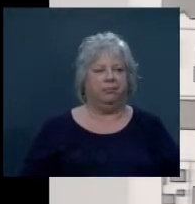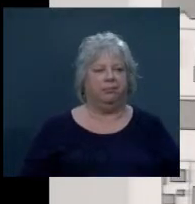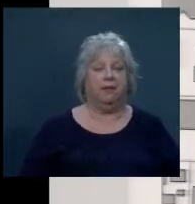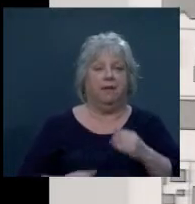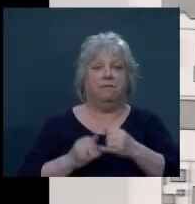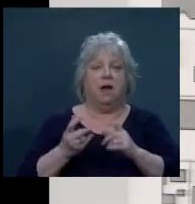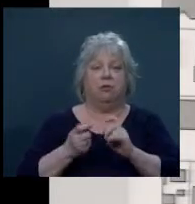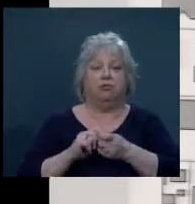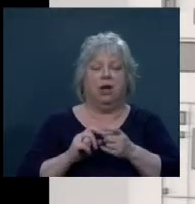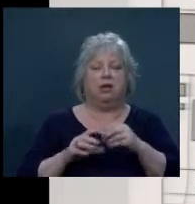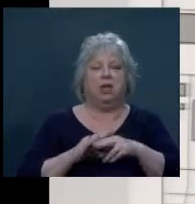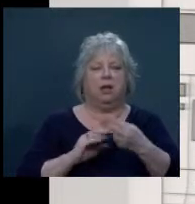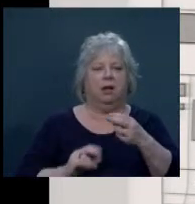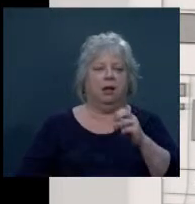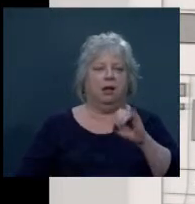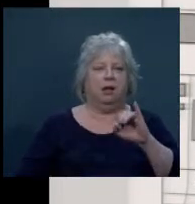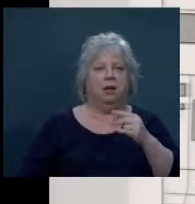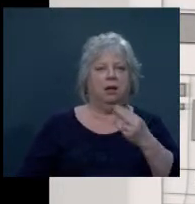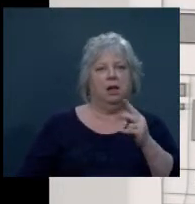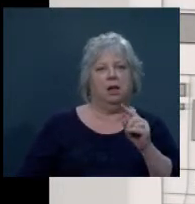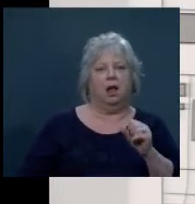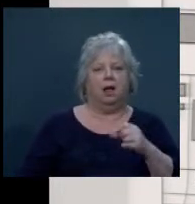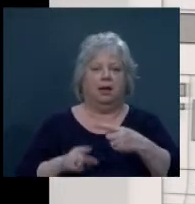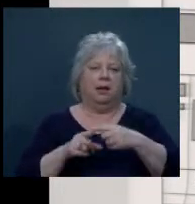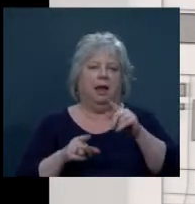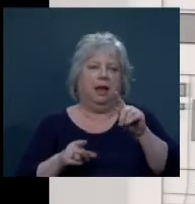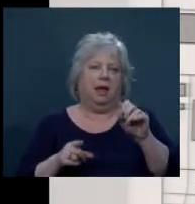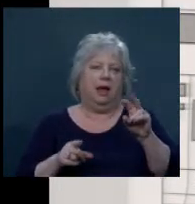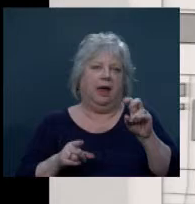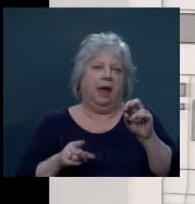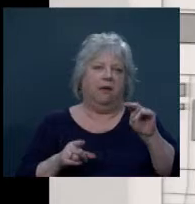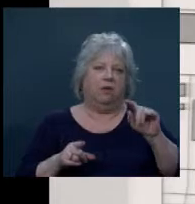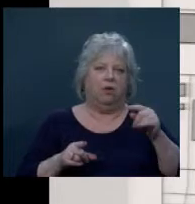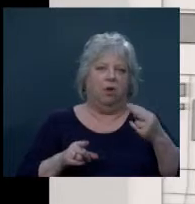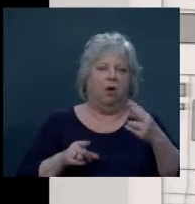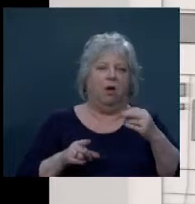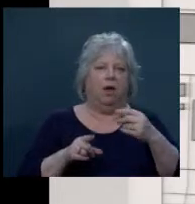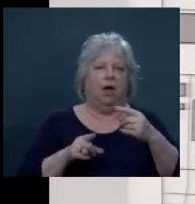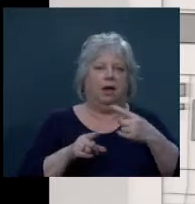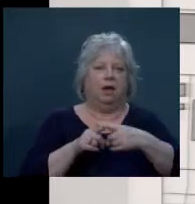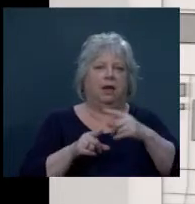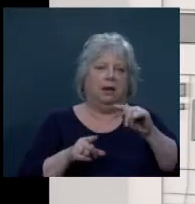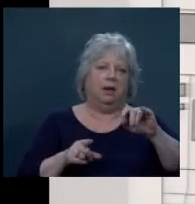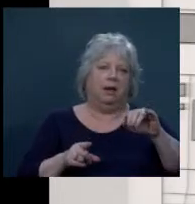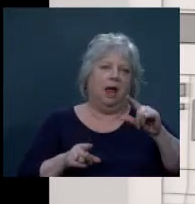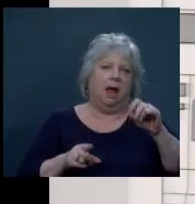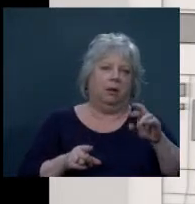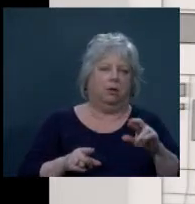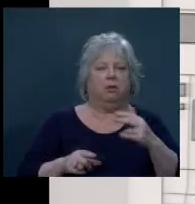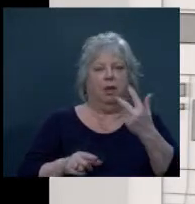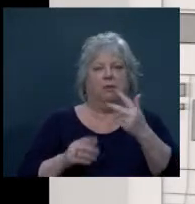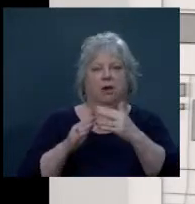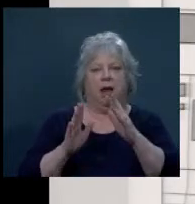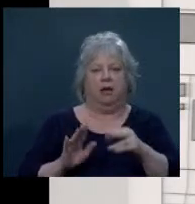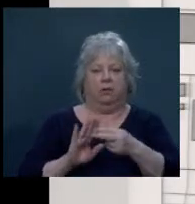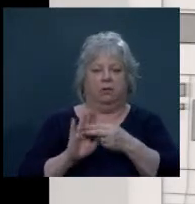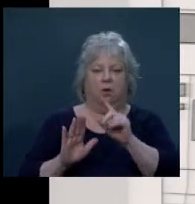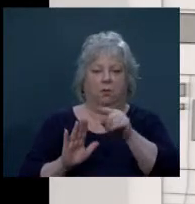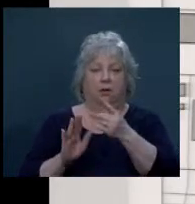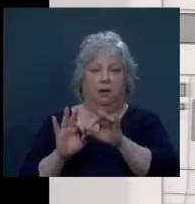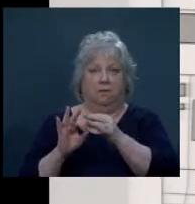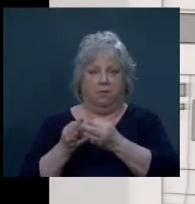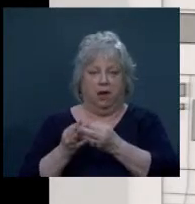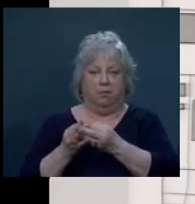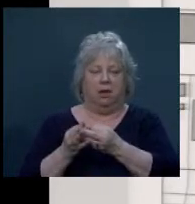The final change is in the Heights, Kavanaugh and Tyler. These are 3 houses that are on Tyler. They're zoned single